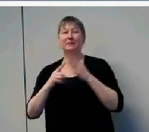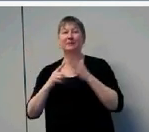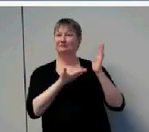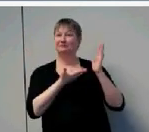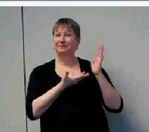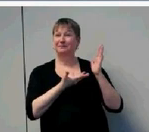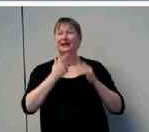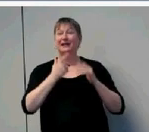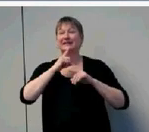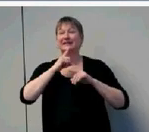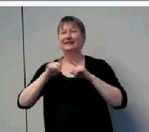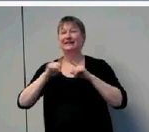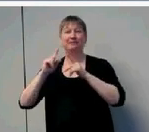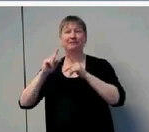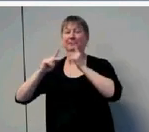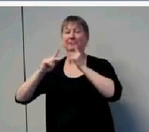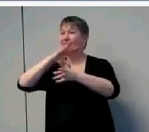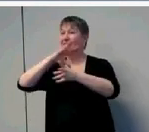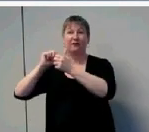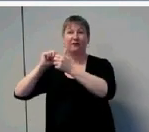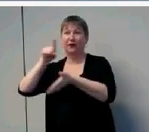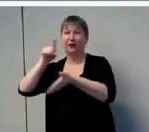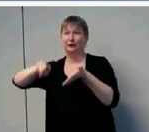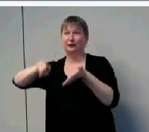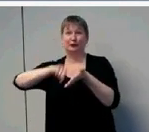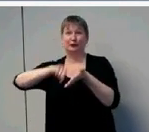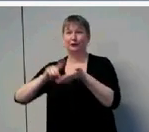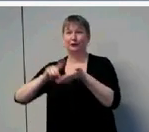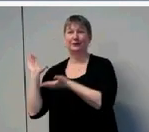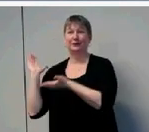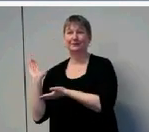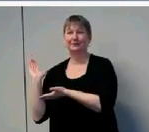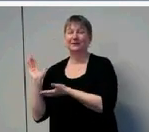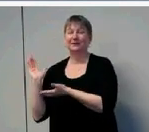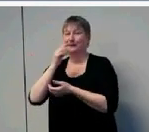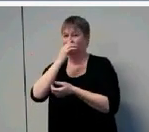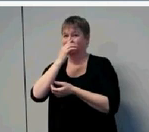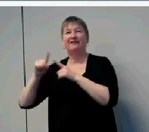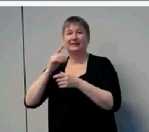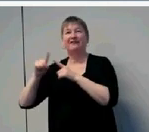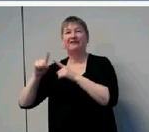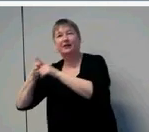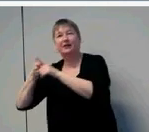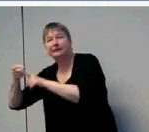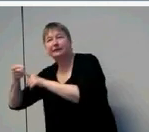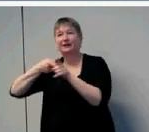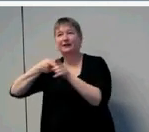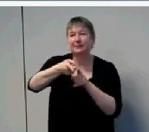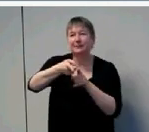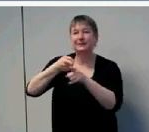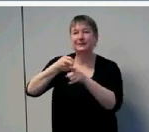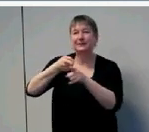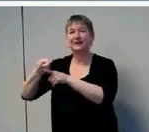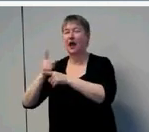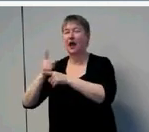this work. Lots of different people in different disciplines, and it's been quite a pleasure to work with all of them. This